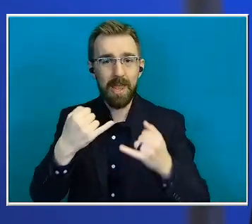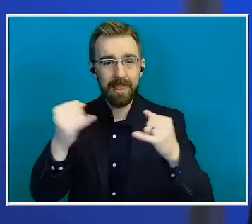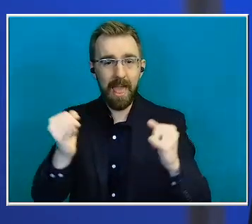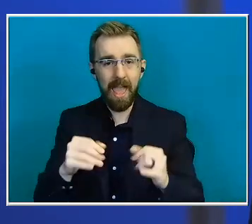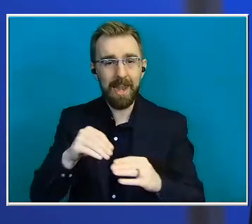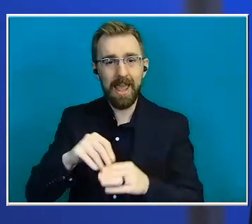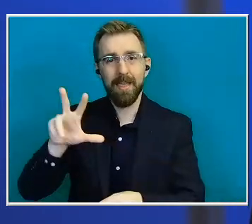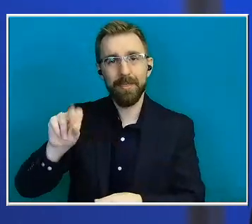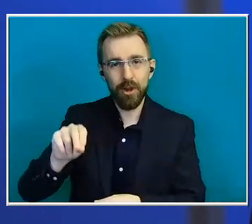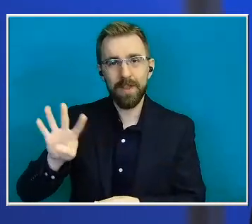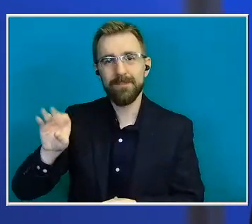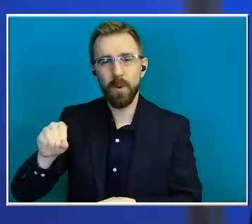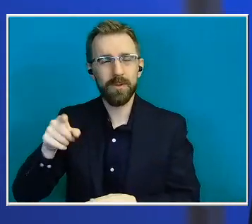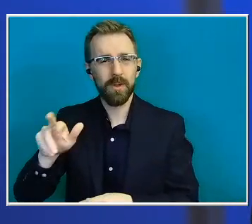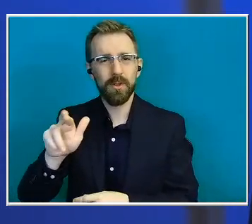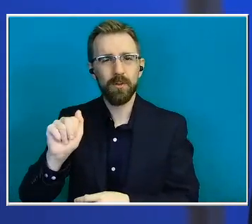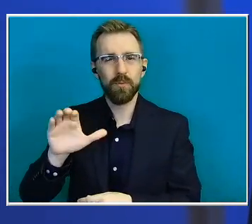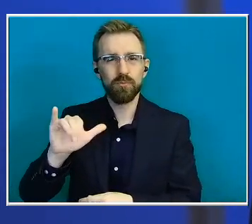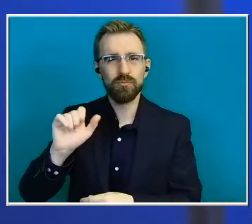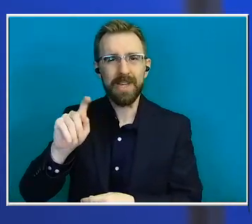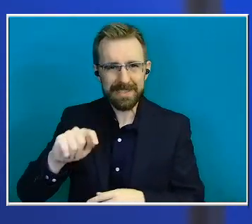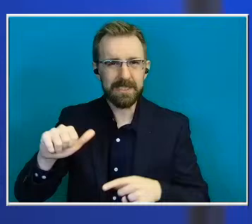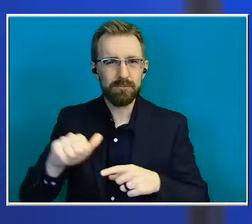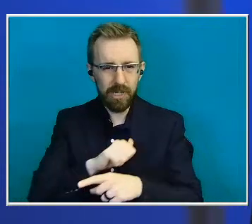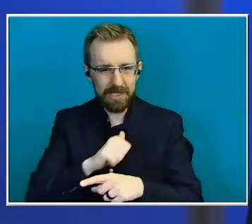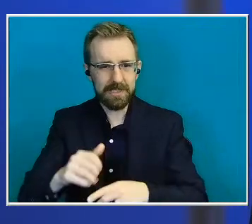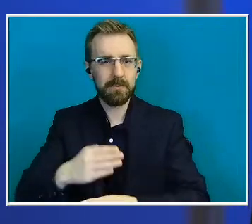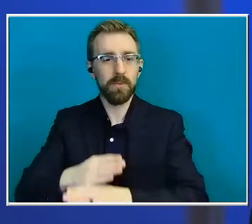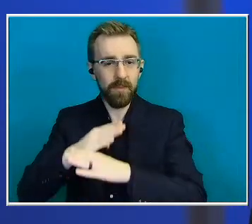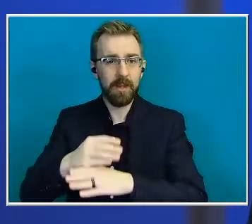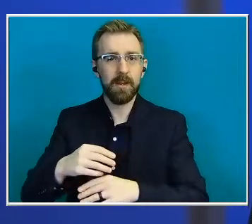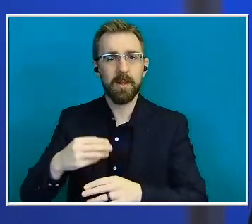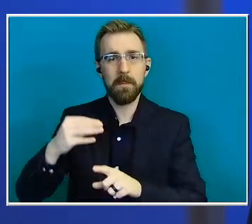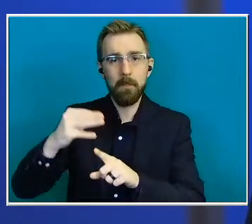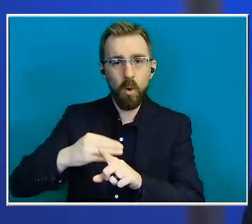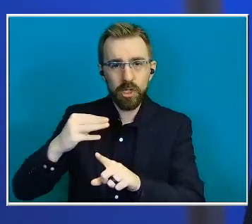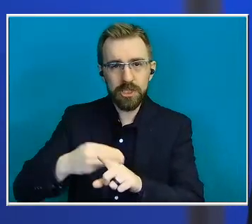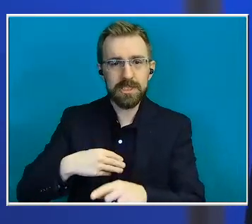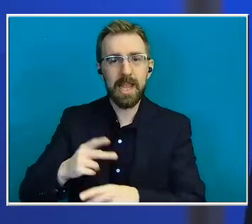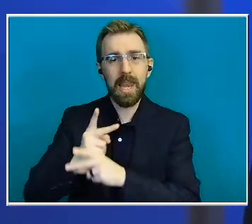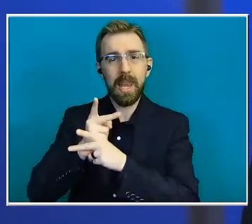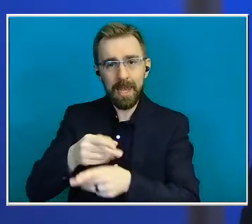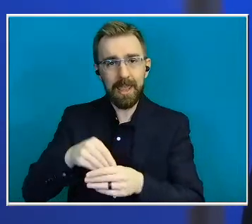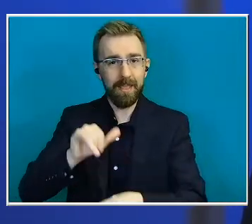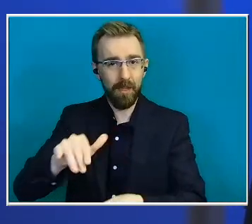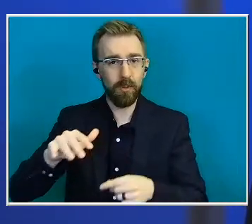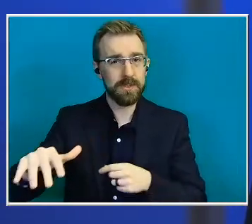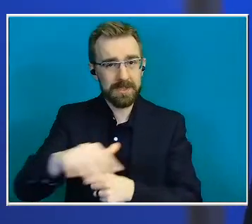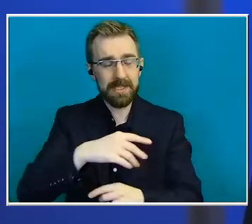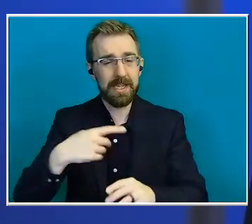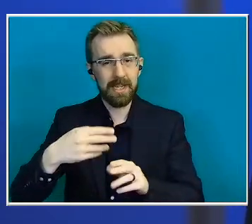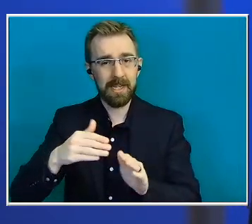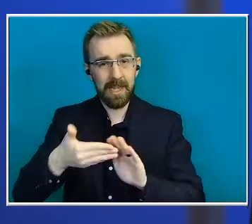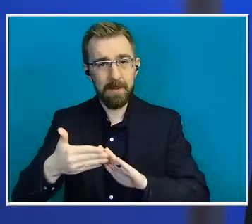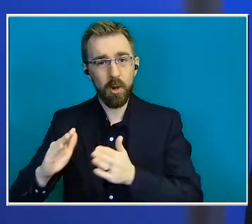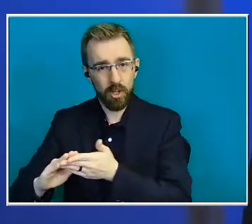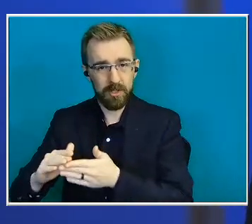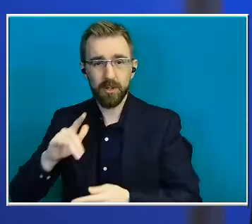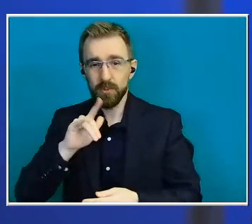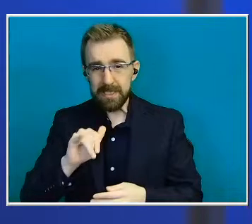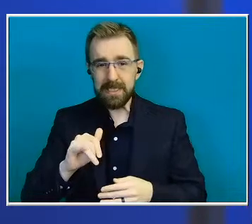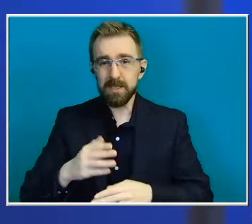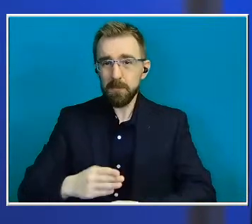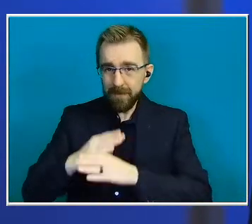racist practices preventing mortgages, lending in those neighborhoods. And this really prevented families from